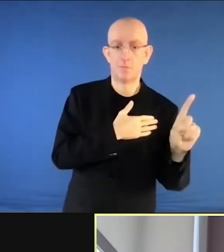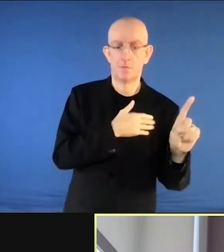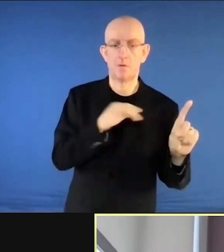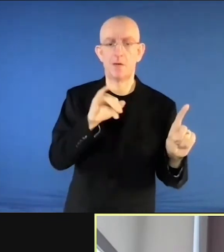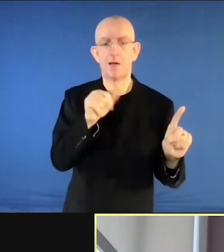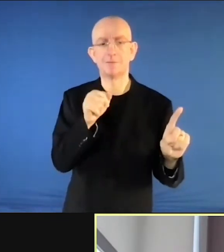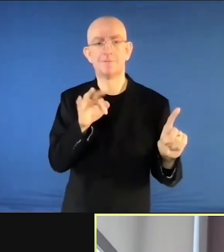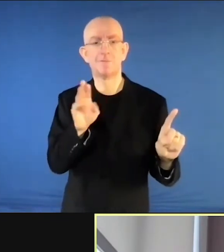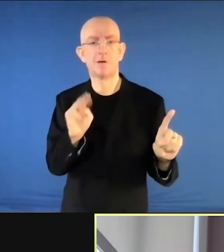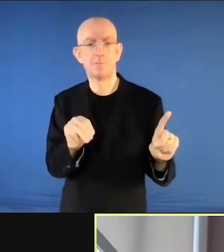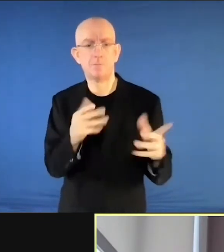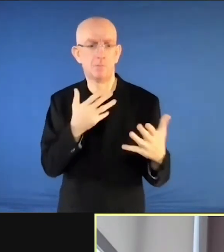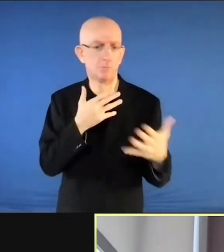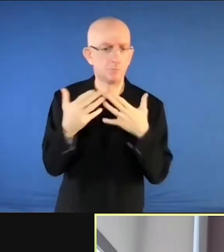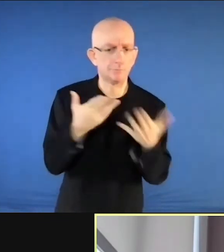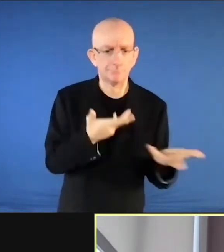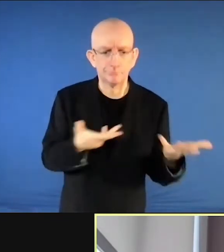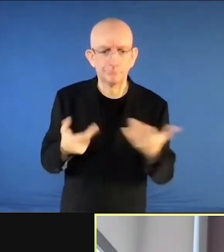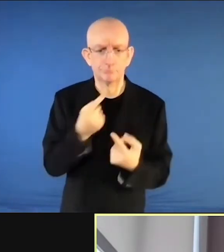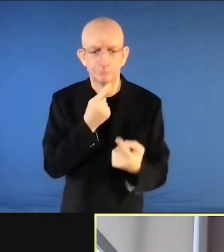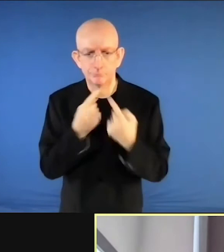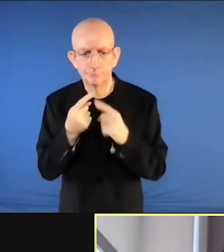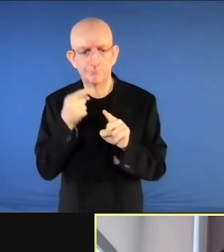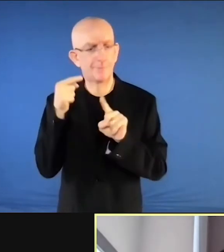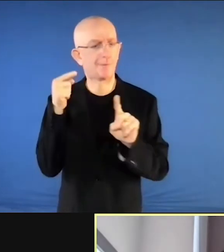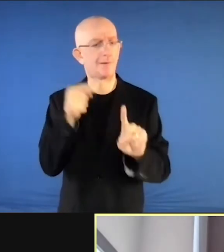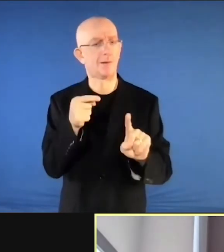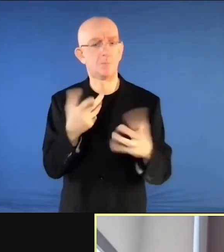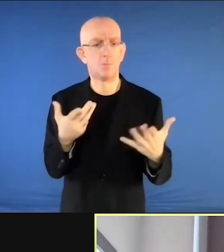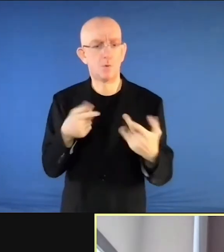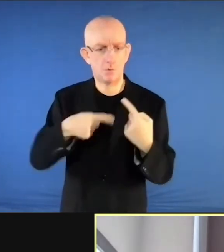leading organizations in Canada. And building on